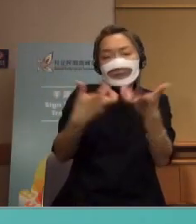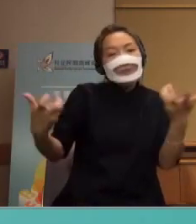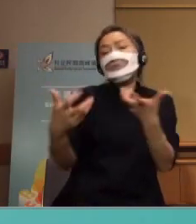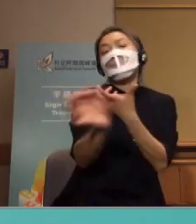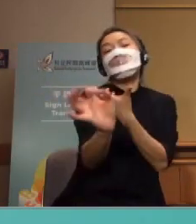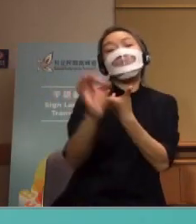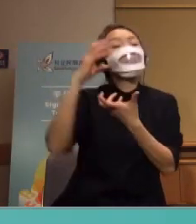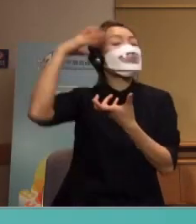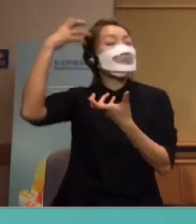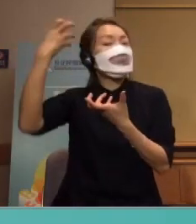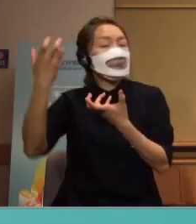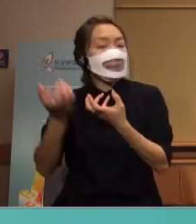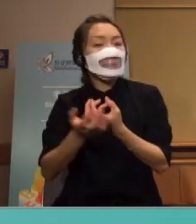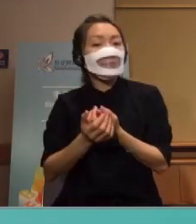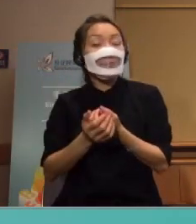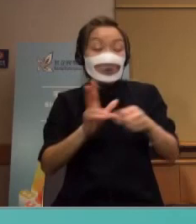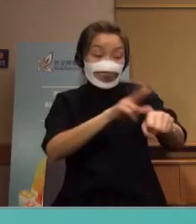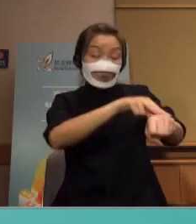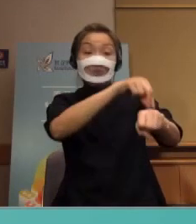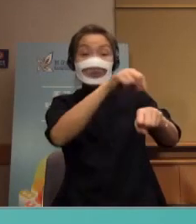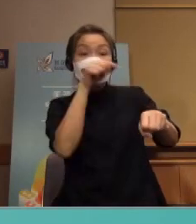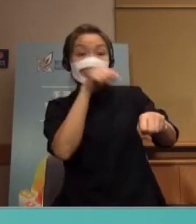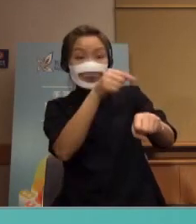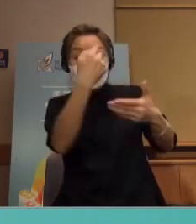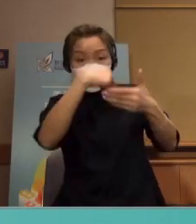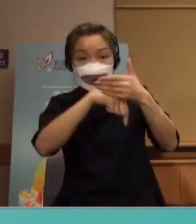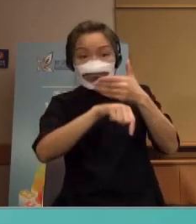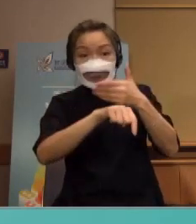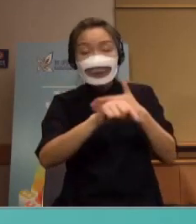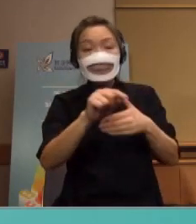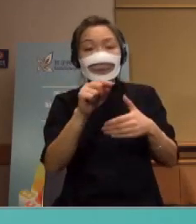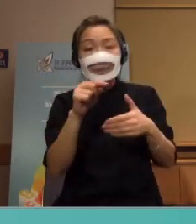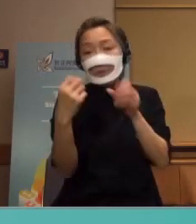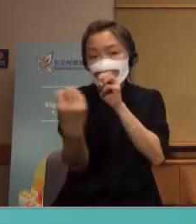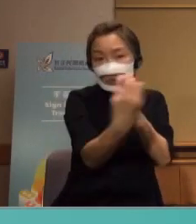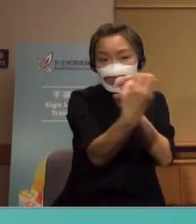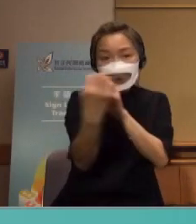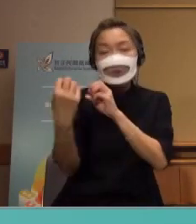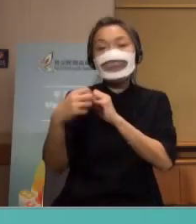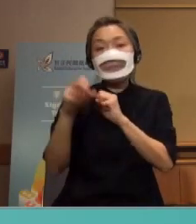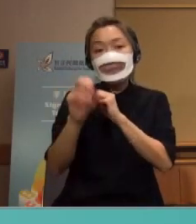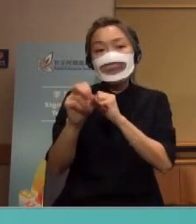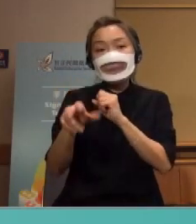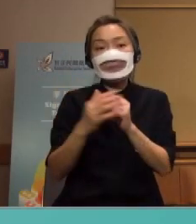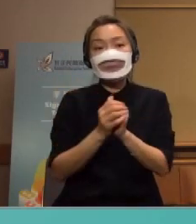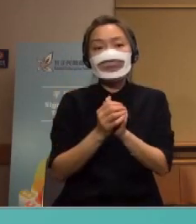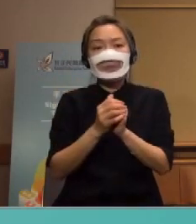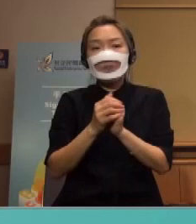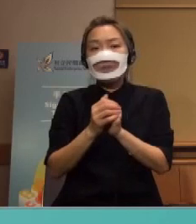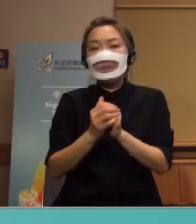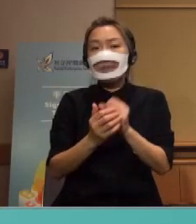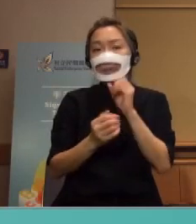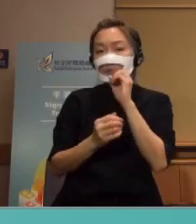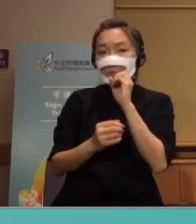but I do really love that concept. And to refer back to Lewis, who mentioned a little bit about